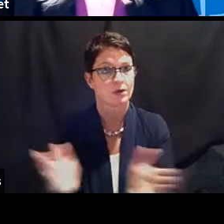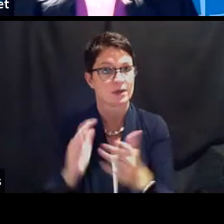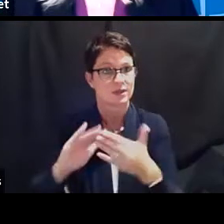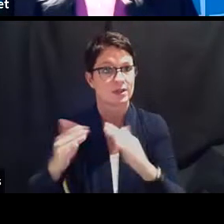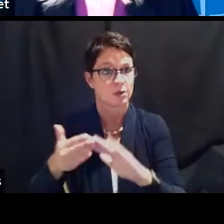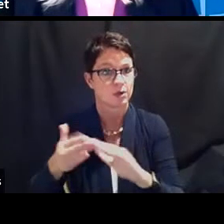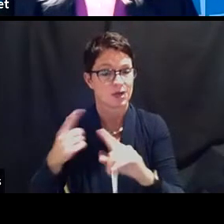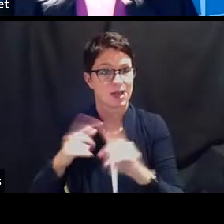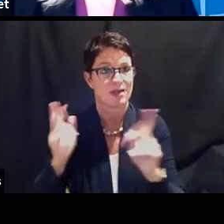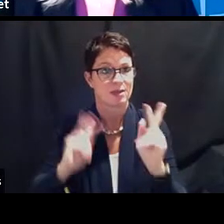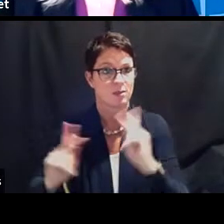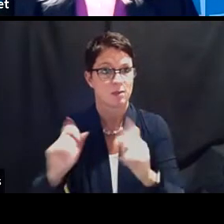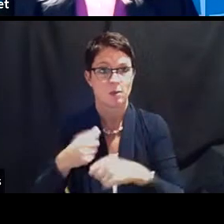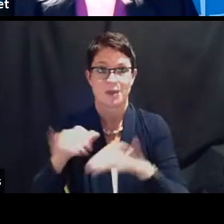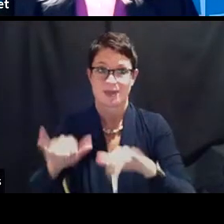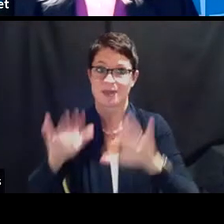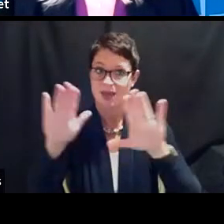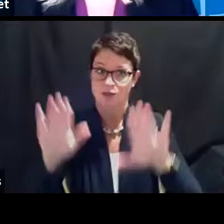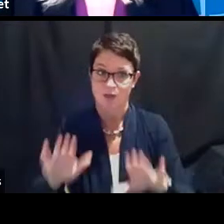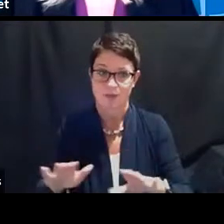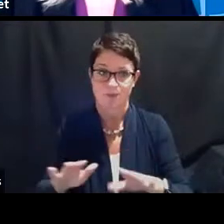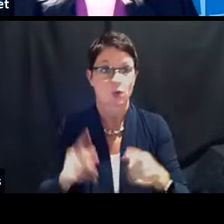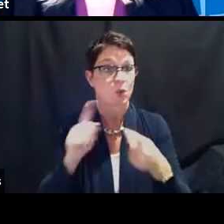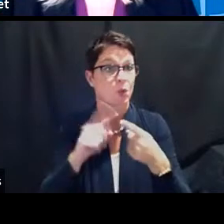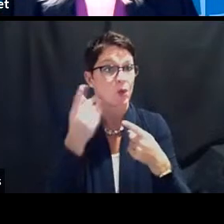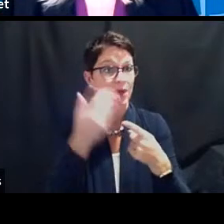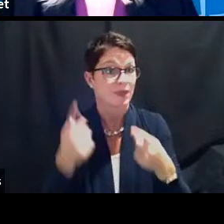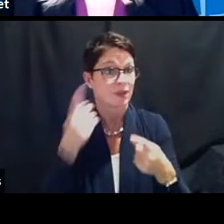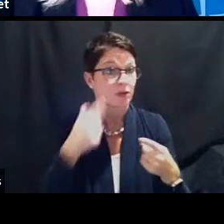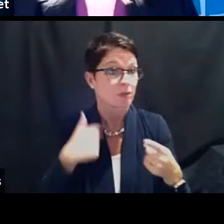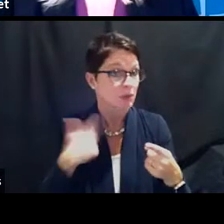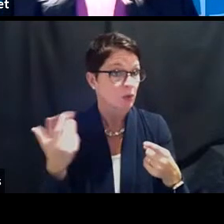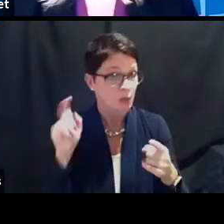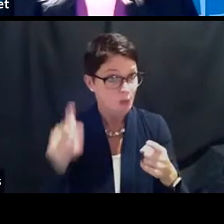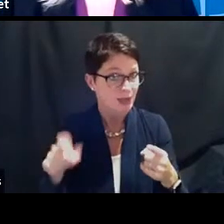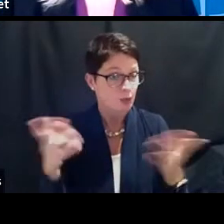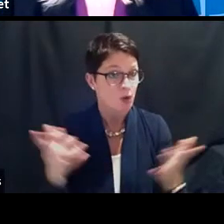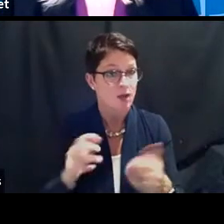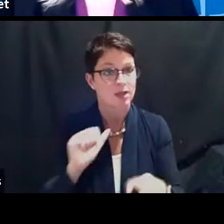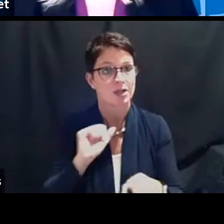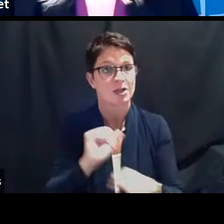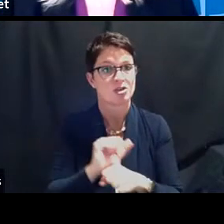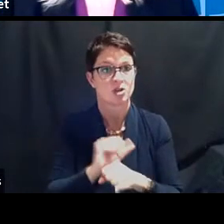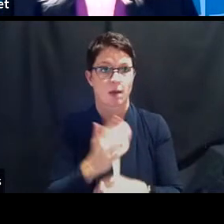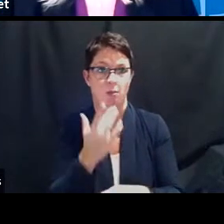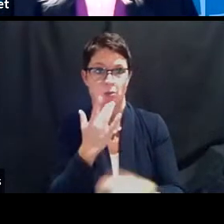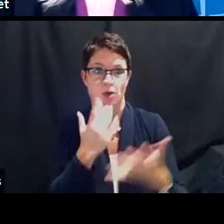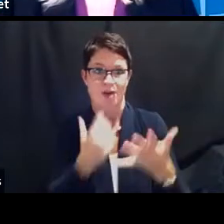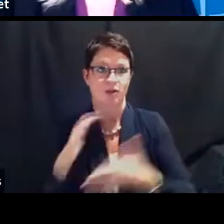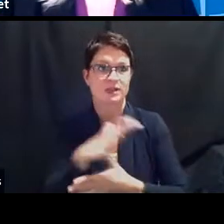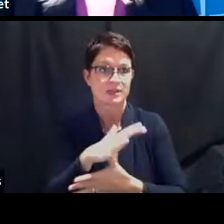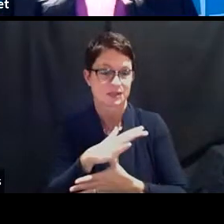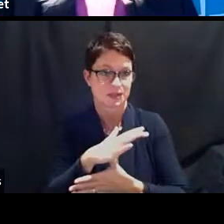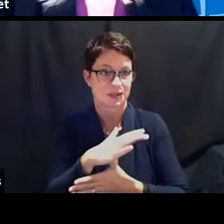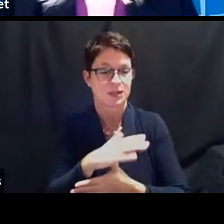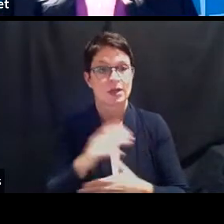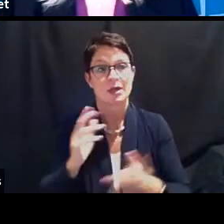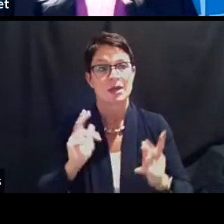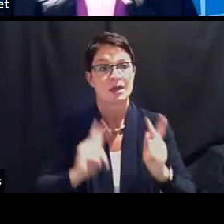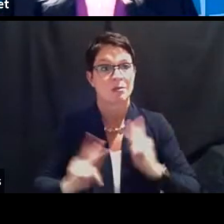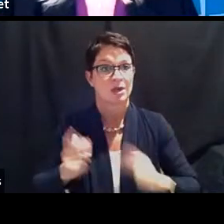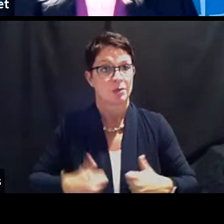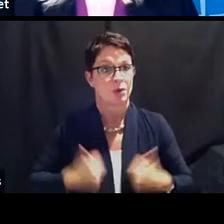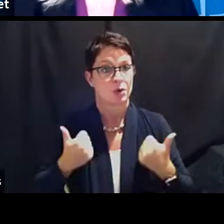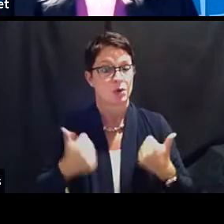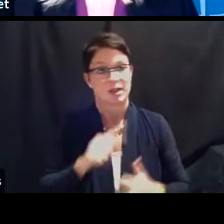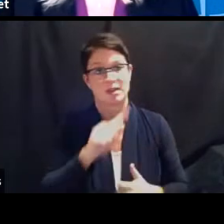dynamic individuals that make it great. One of those things to me would be job preference. So the residents in our